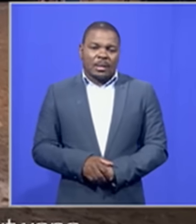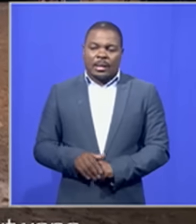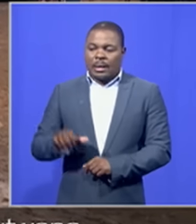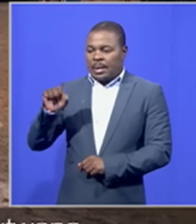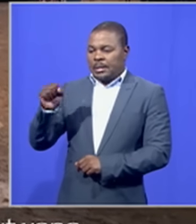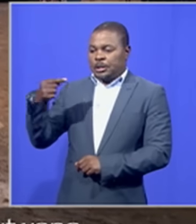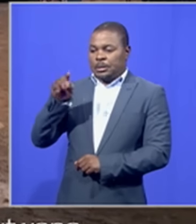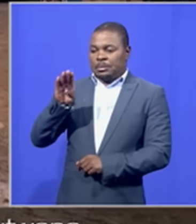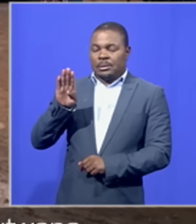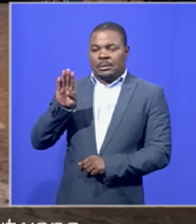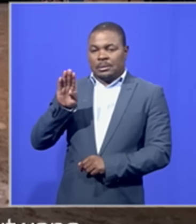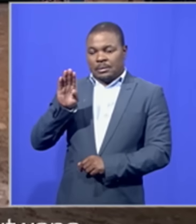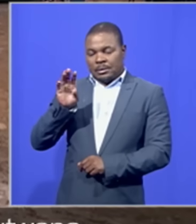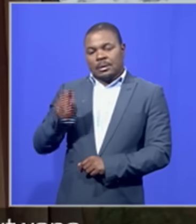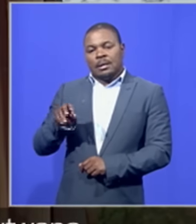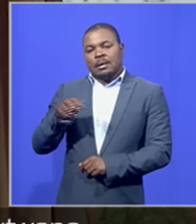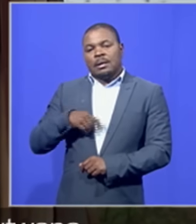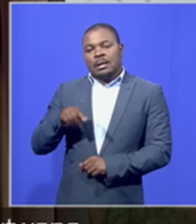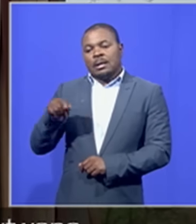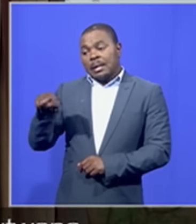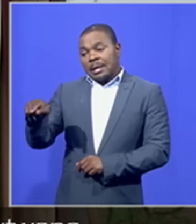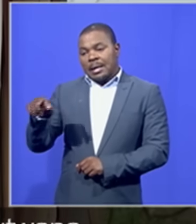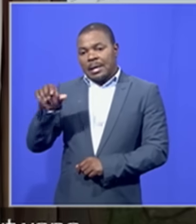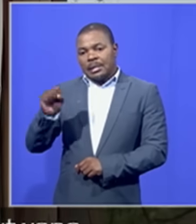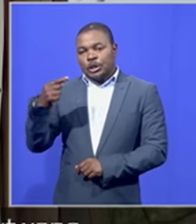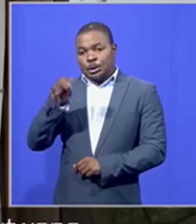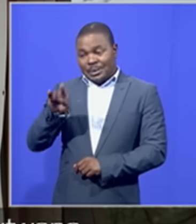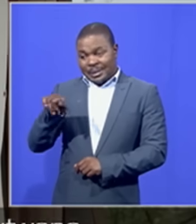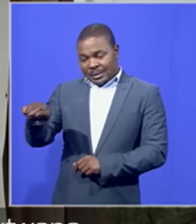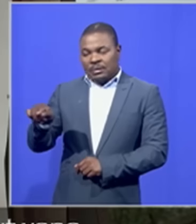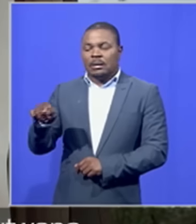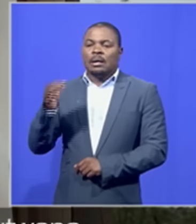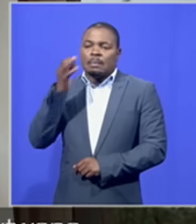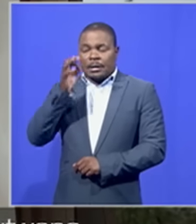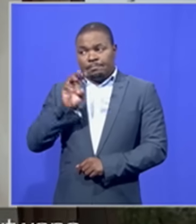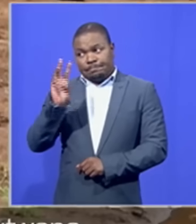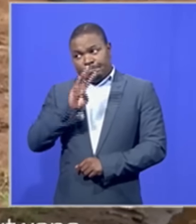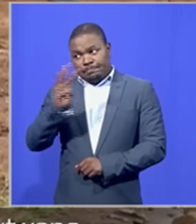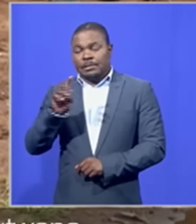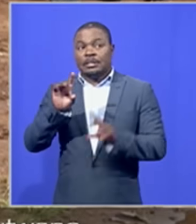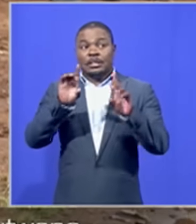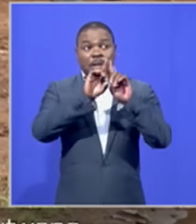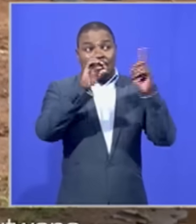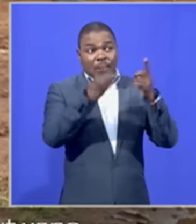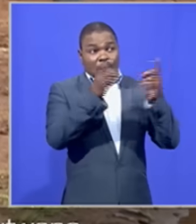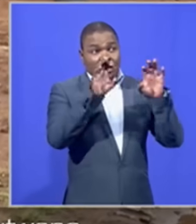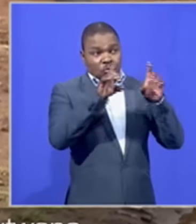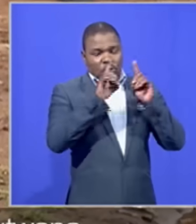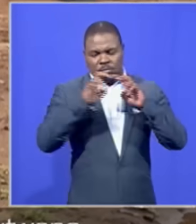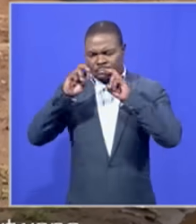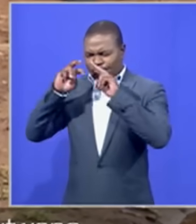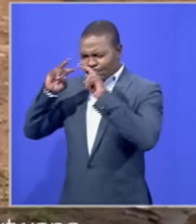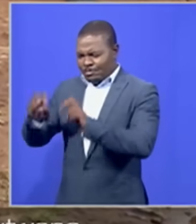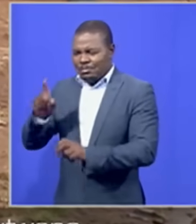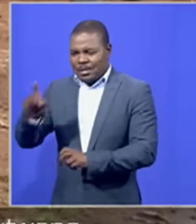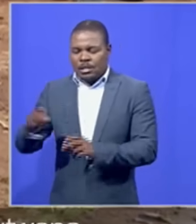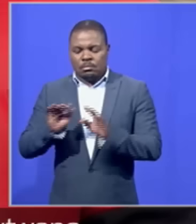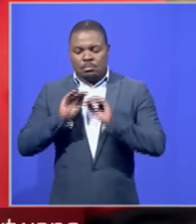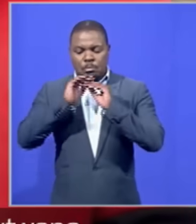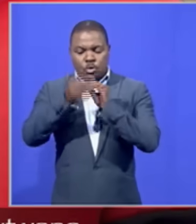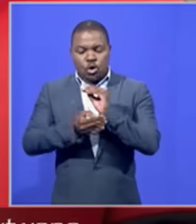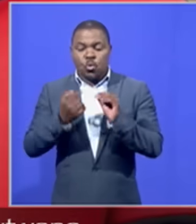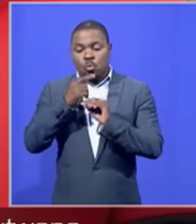la sekolo sa Tlastana sa Marakabela ba gadile ka bogale tiragalo ye le go ipiletša go kgoro ya thuto go dira dinyakišo tša go tsenelela go šireletša